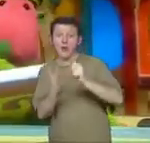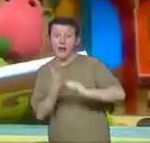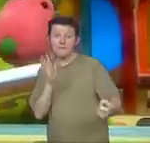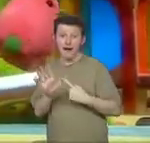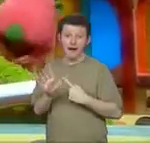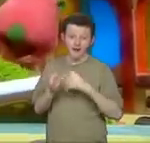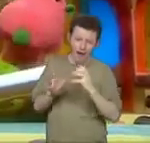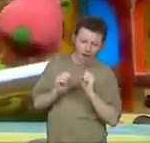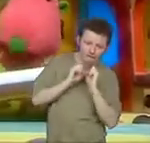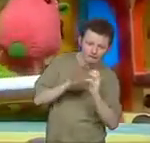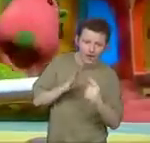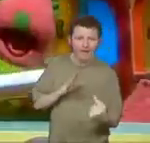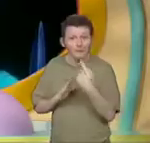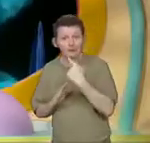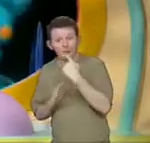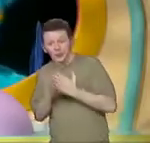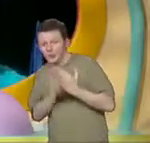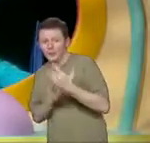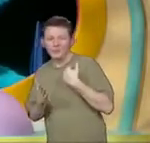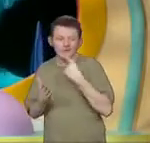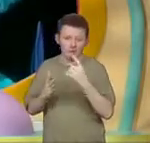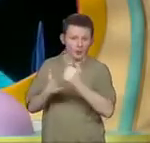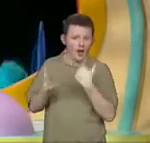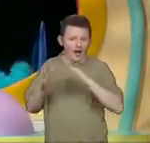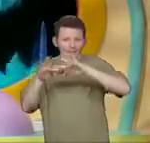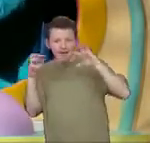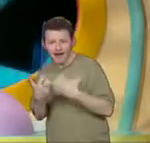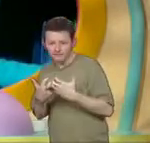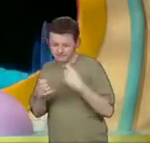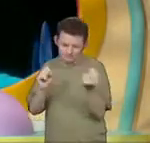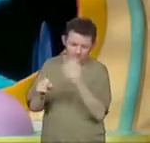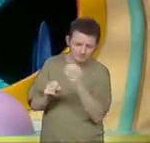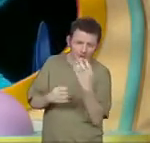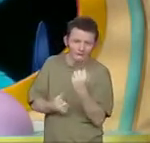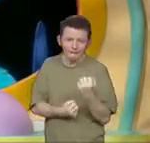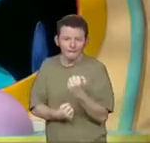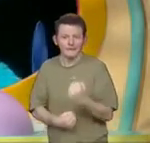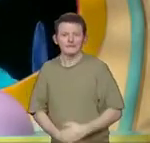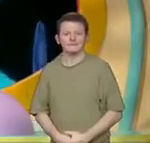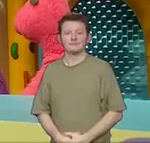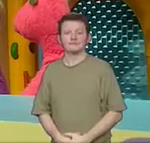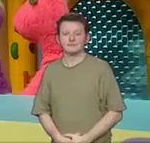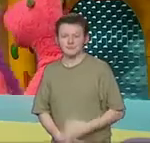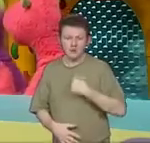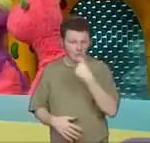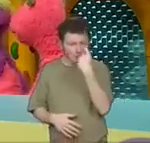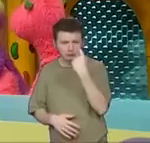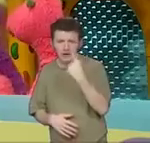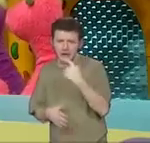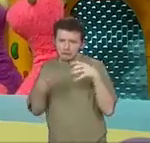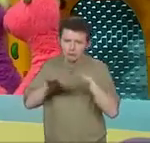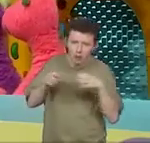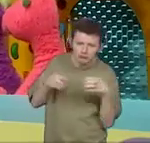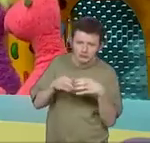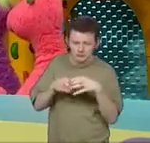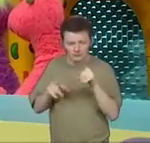An Encyclopedia. Hubba Hubba is putting together a Hoobopedia on Hoobnet. So that made us wonder